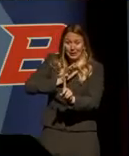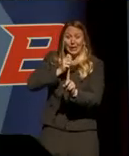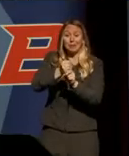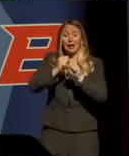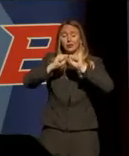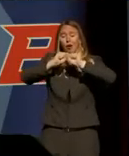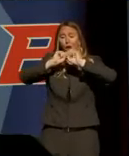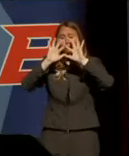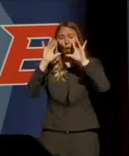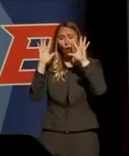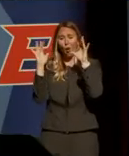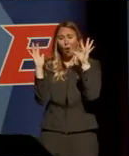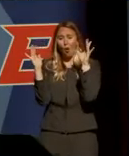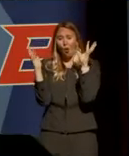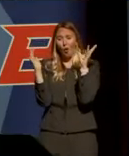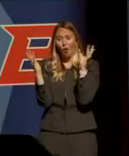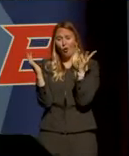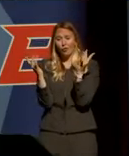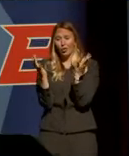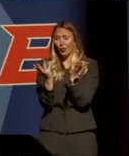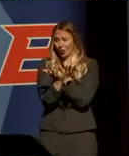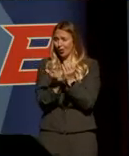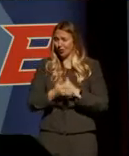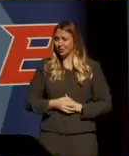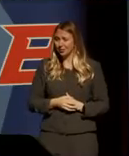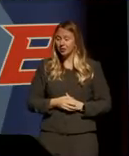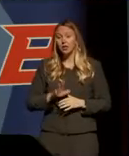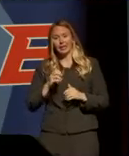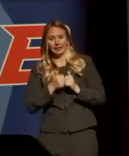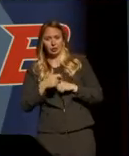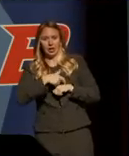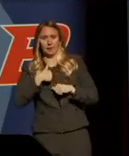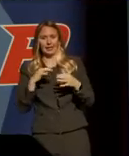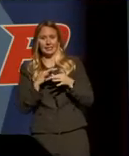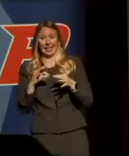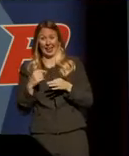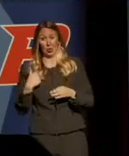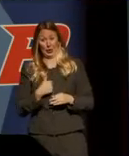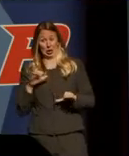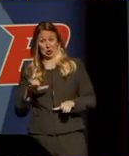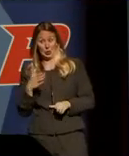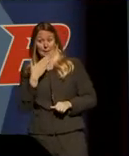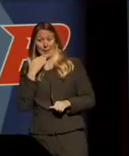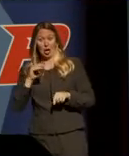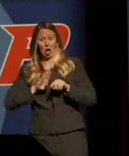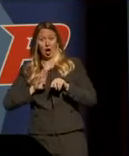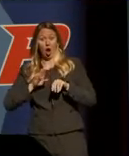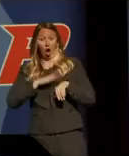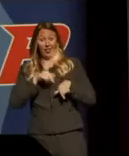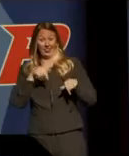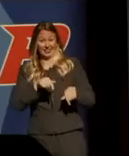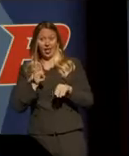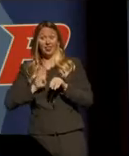every time I get to say, we're actually doing better on this than Harvard, I love that.